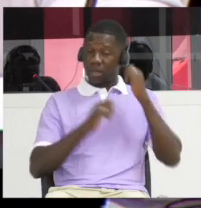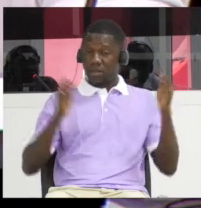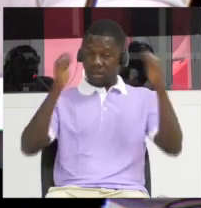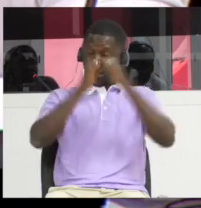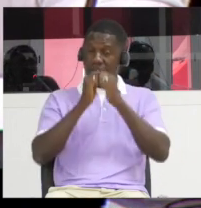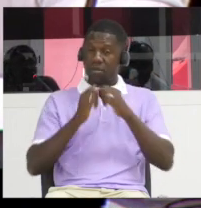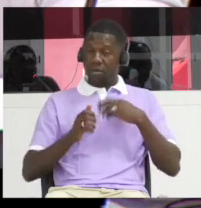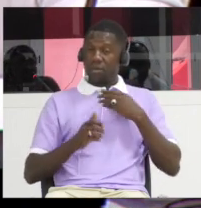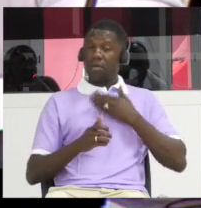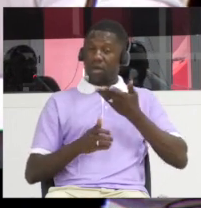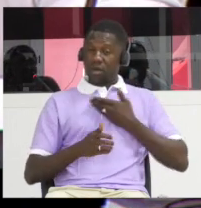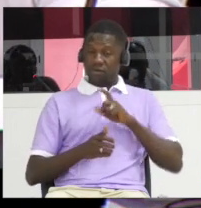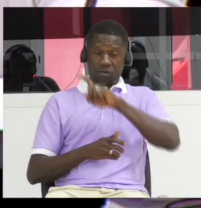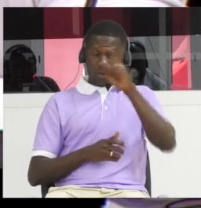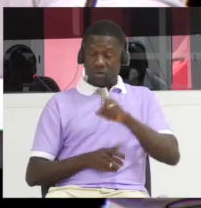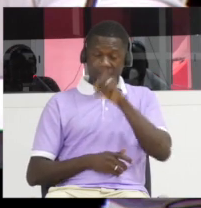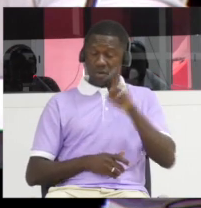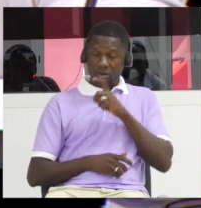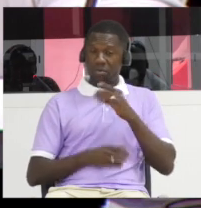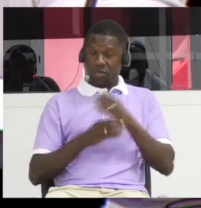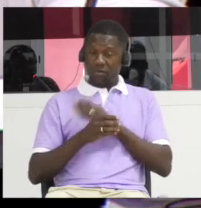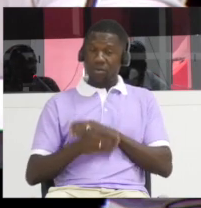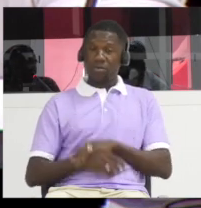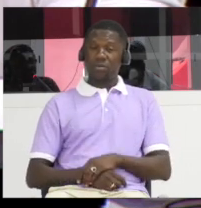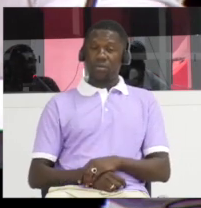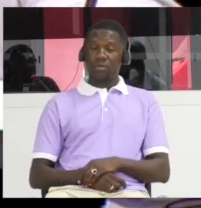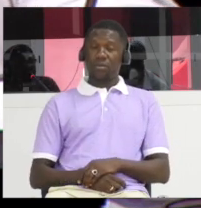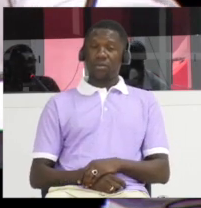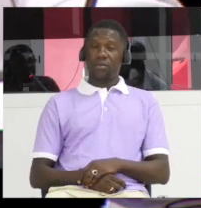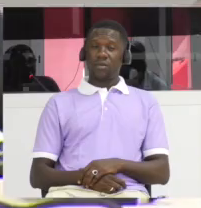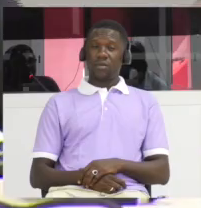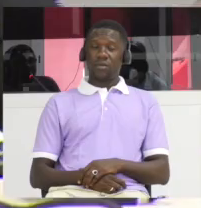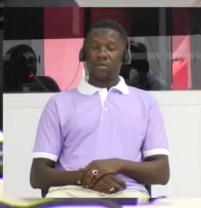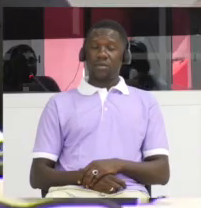him. Thank you very much. Thank you, Mr. Jack, for answering my questions. You're welcome.